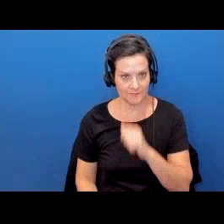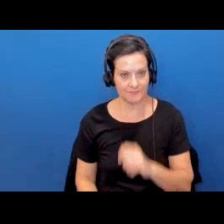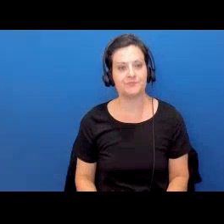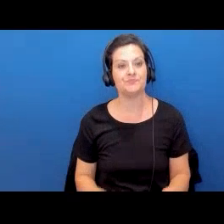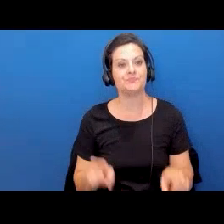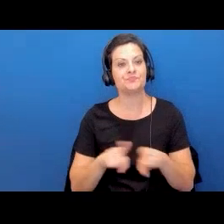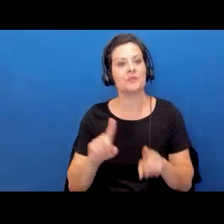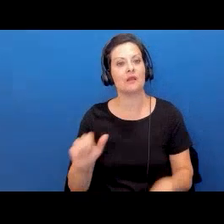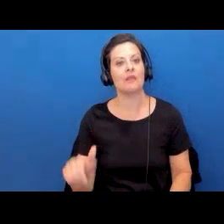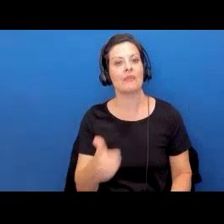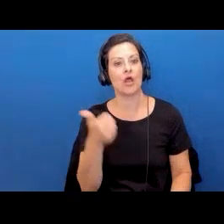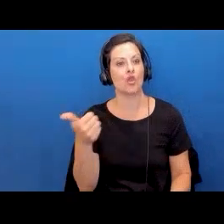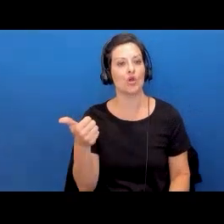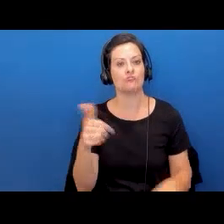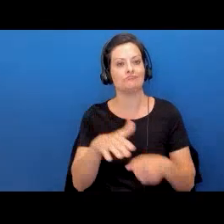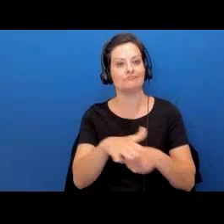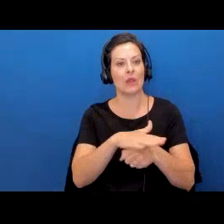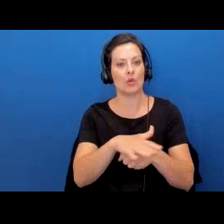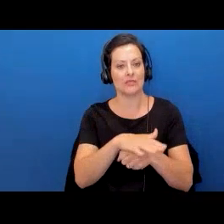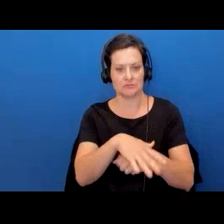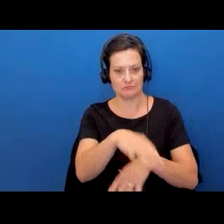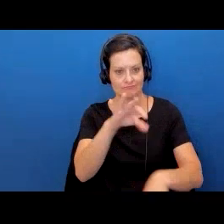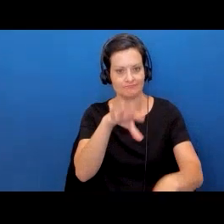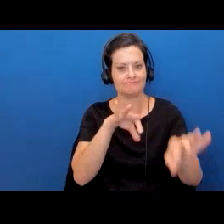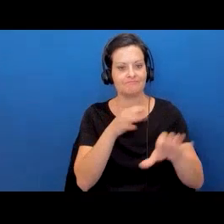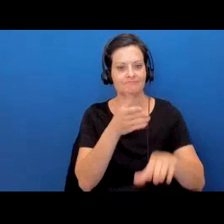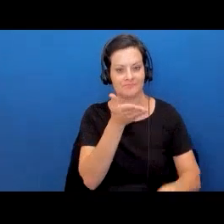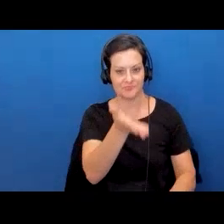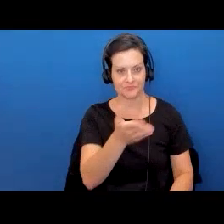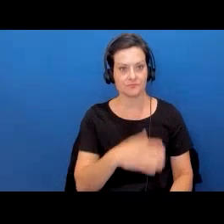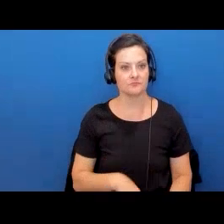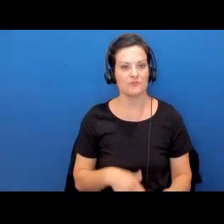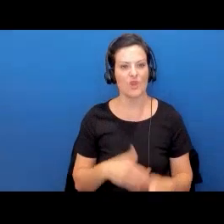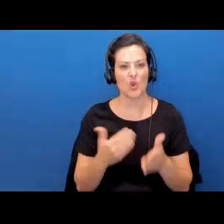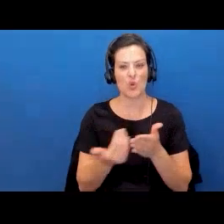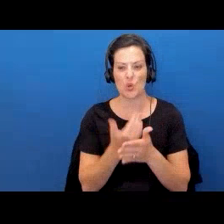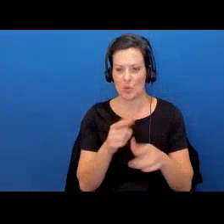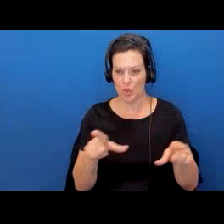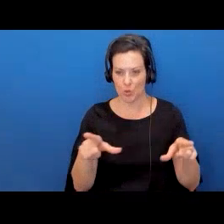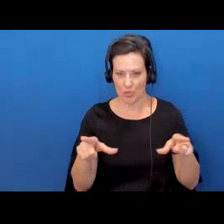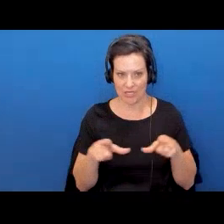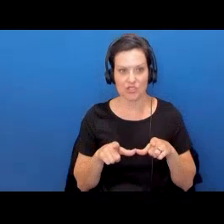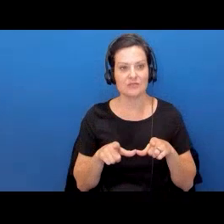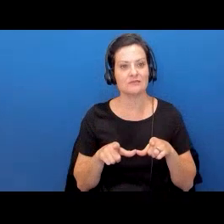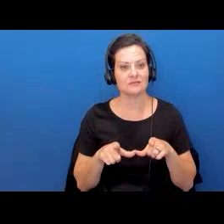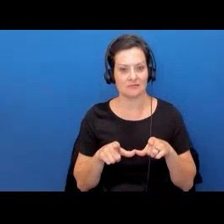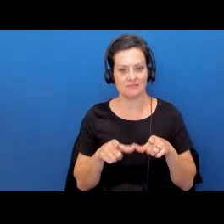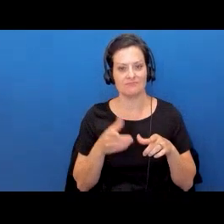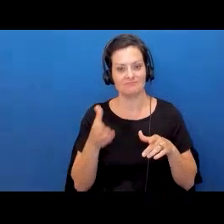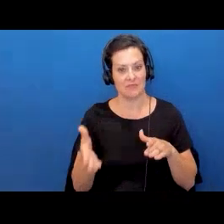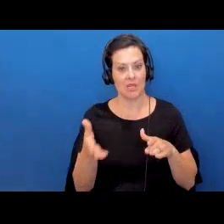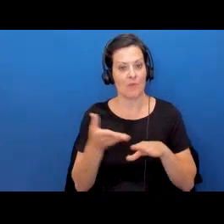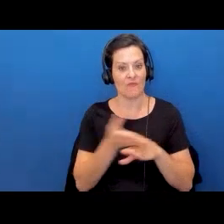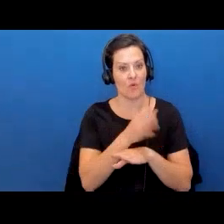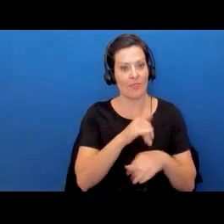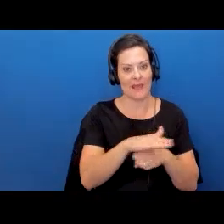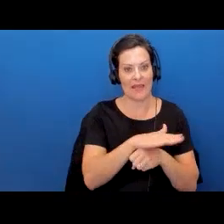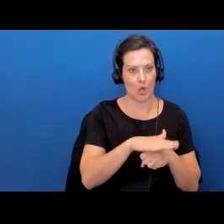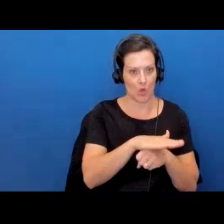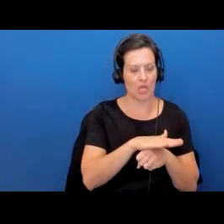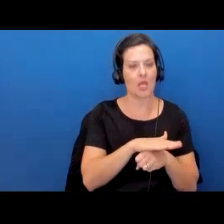the other areas that we found it. So new locations to Mountain Ash Creek, where prior to that it had been only